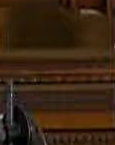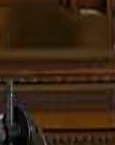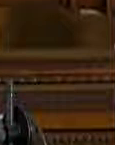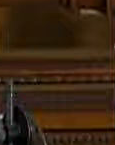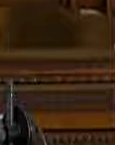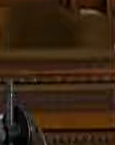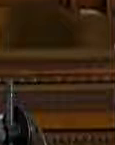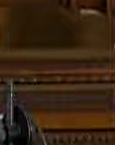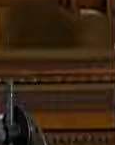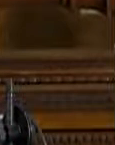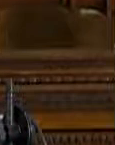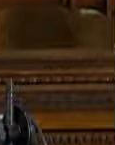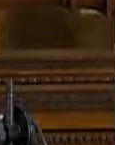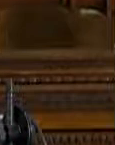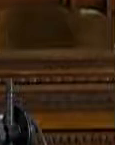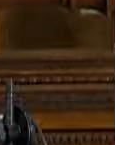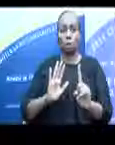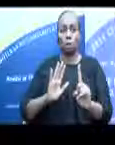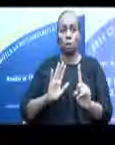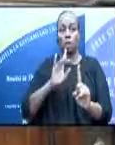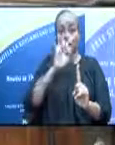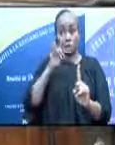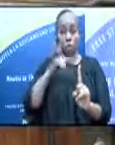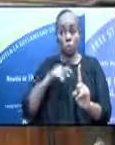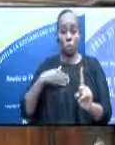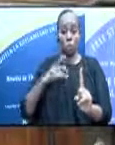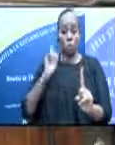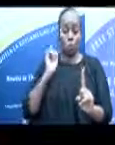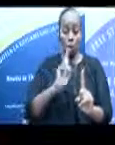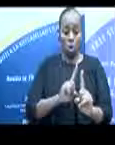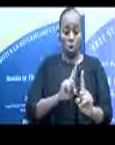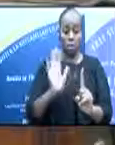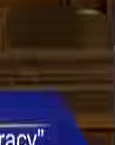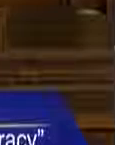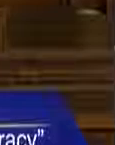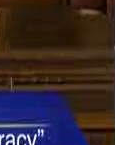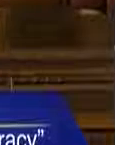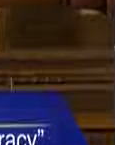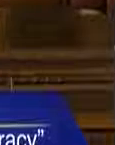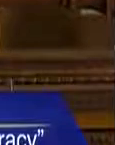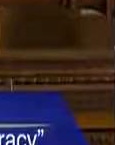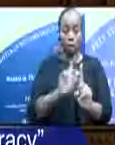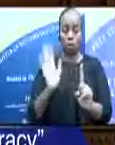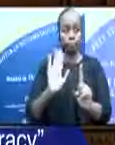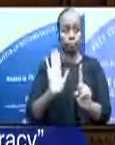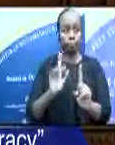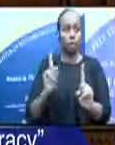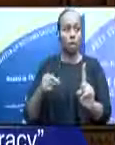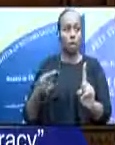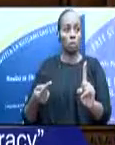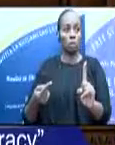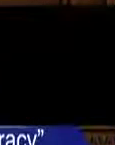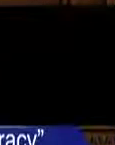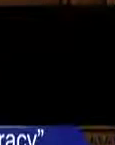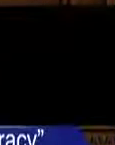such threats in the house. You are not supposed to walk there. Nobody is supposed to walk there.